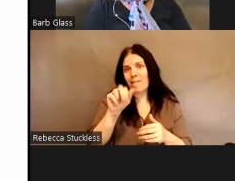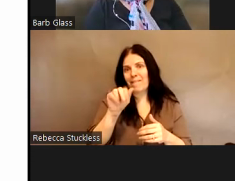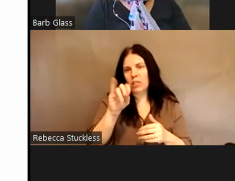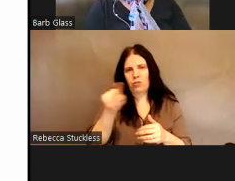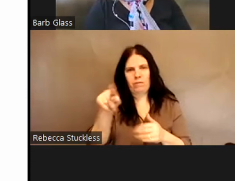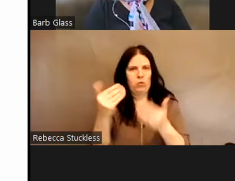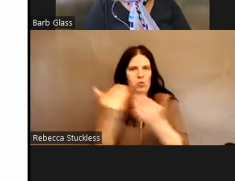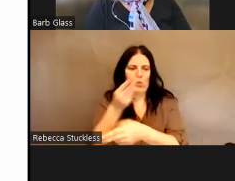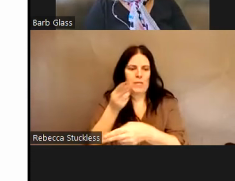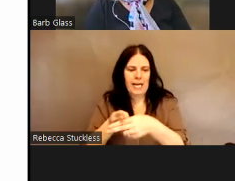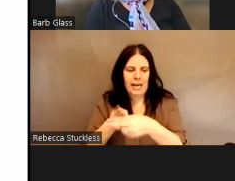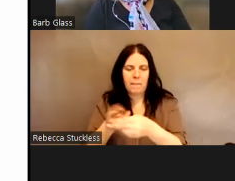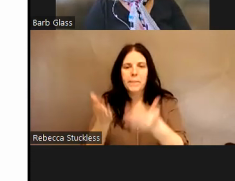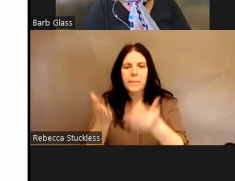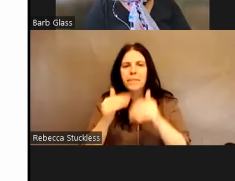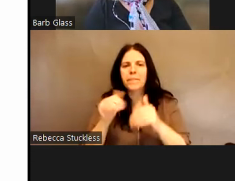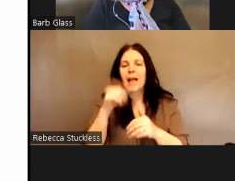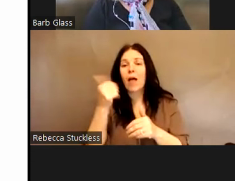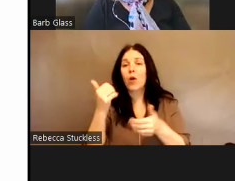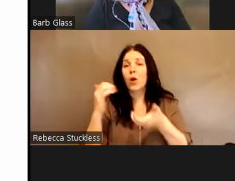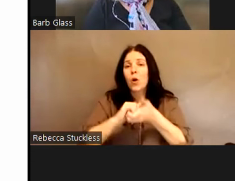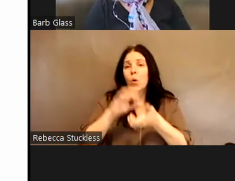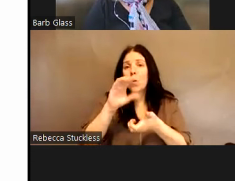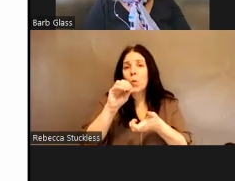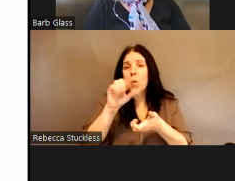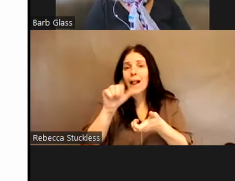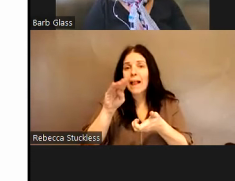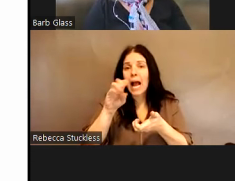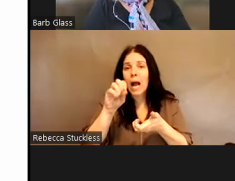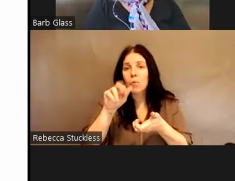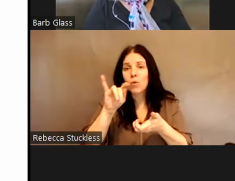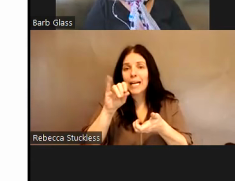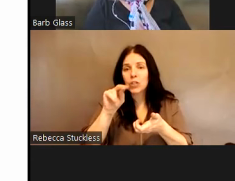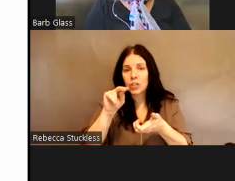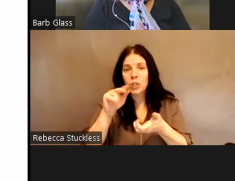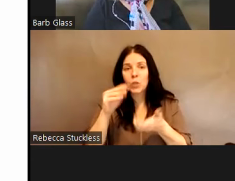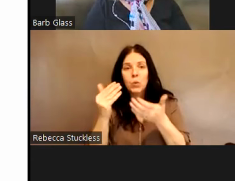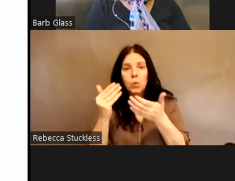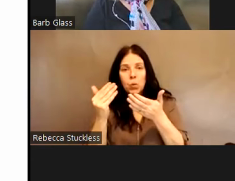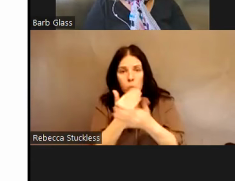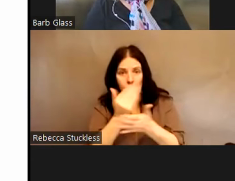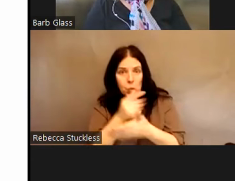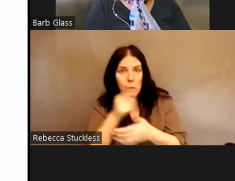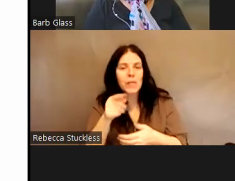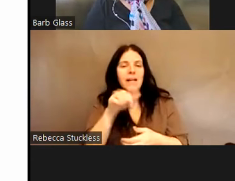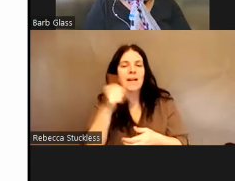Collaboration is a newly named skill, as is adaptability.